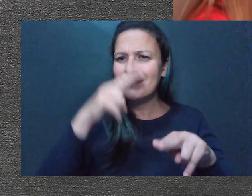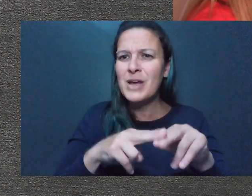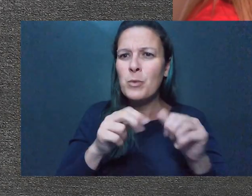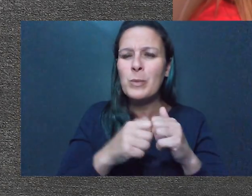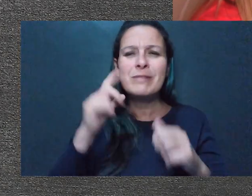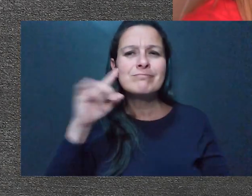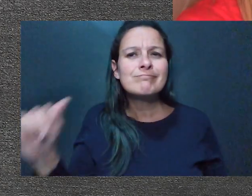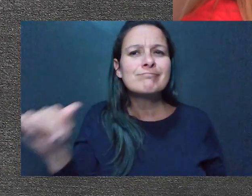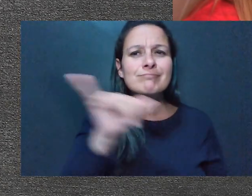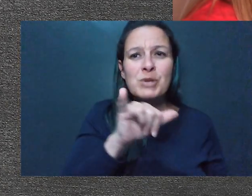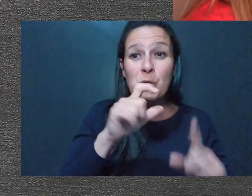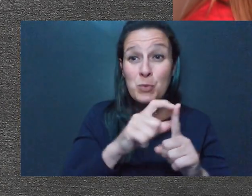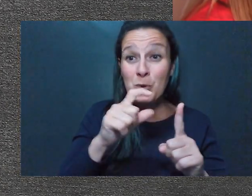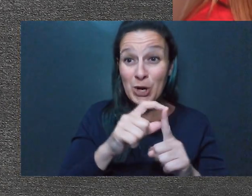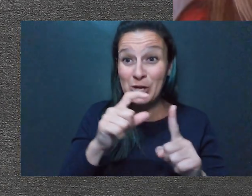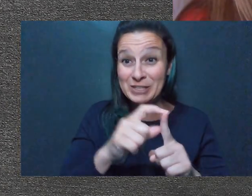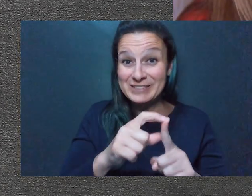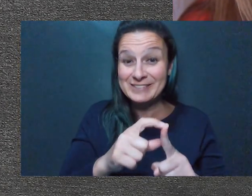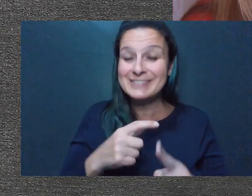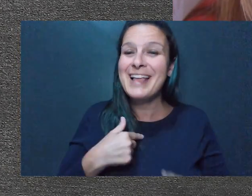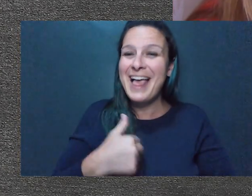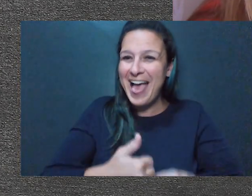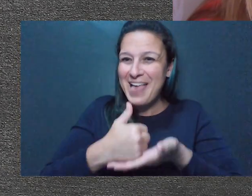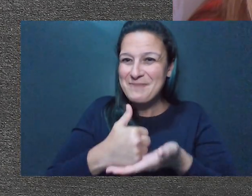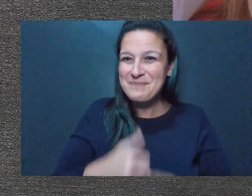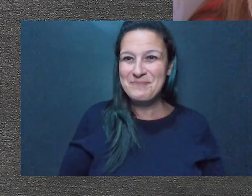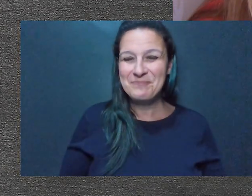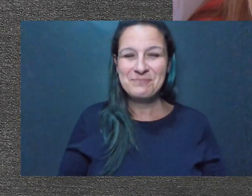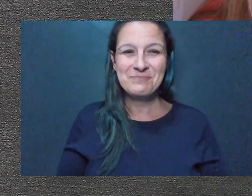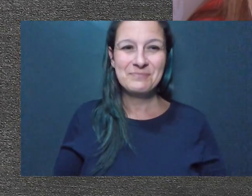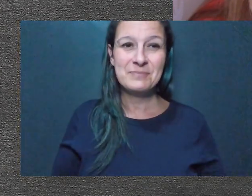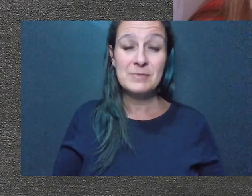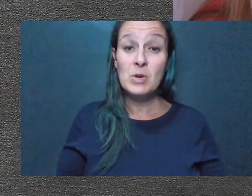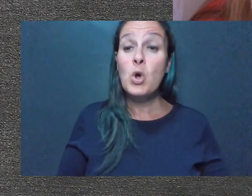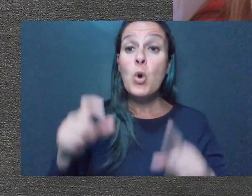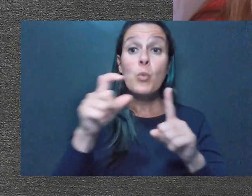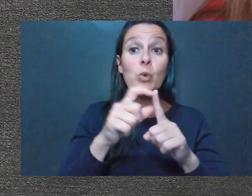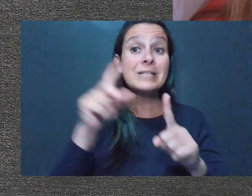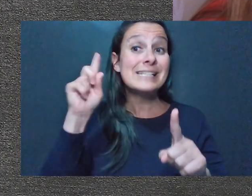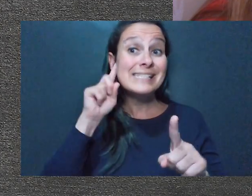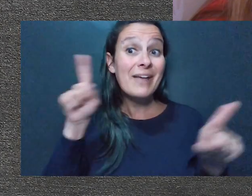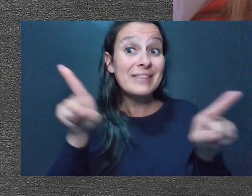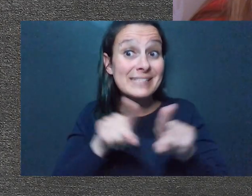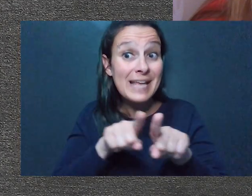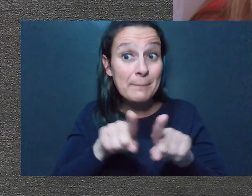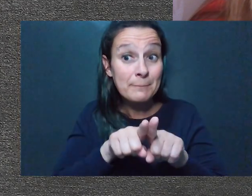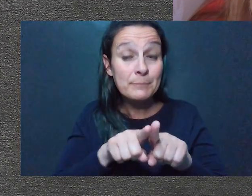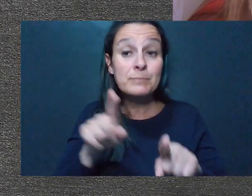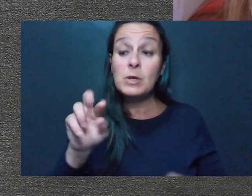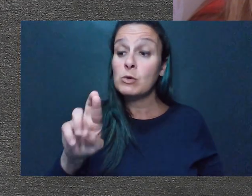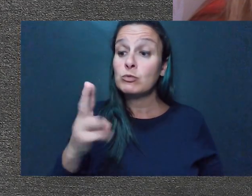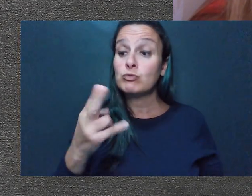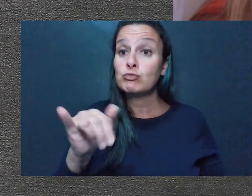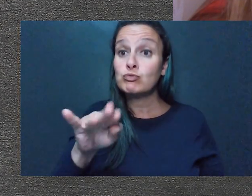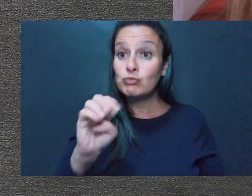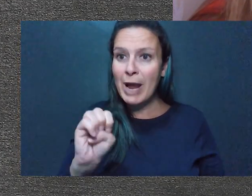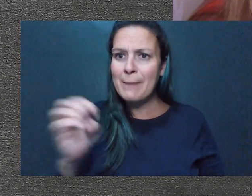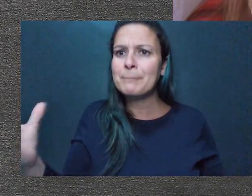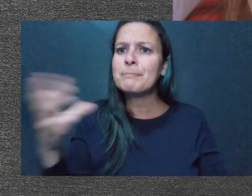George? Help us out at home. Words that sound the same or rhyme are part of a